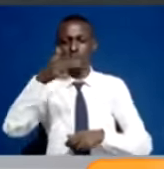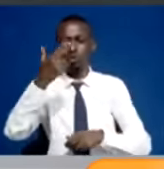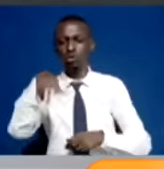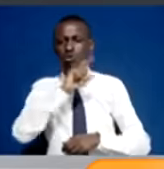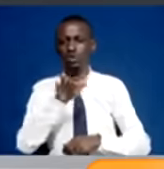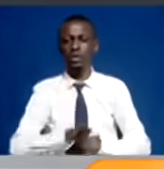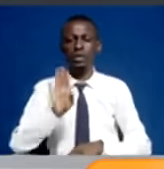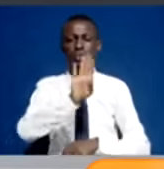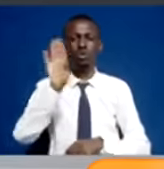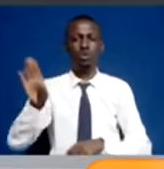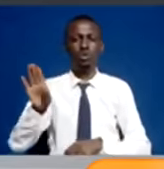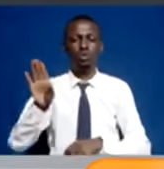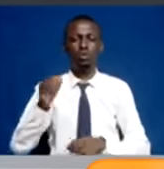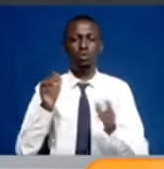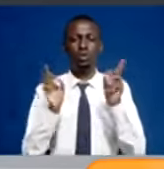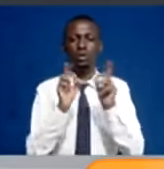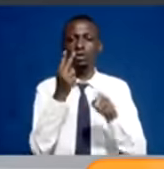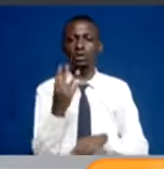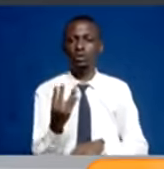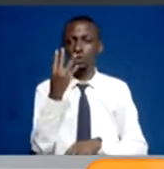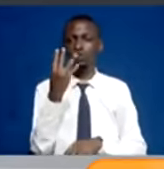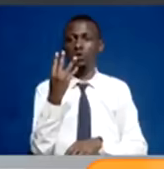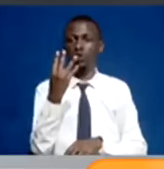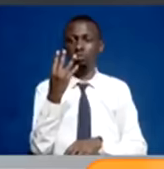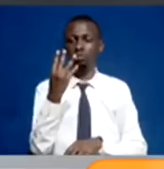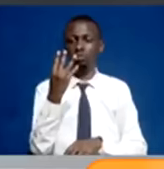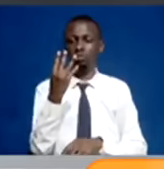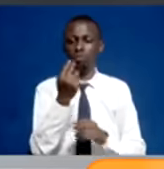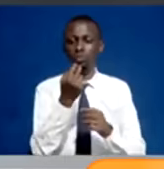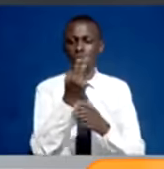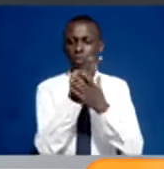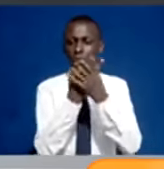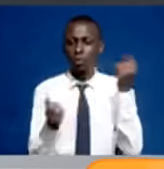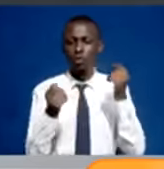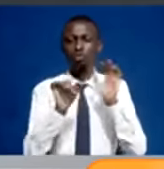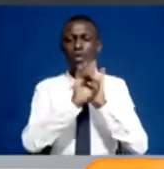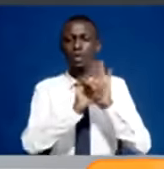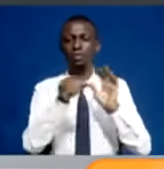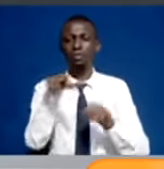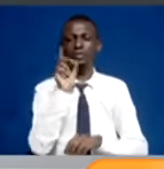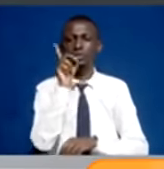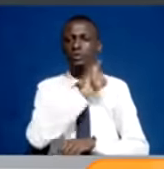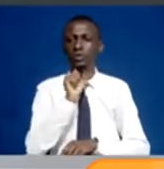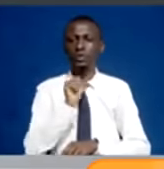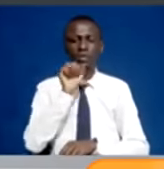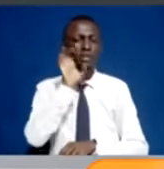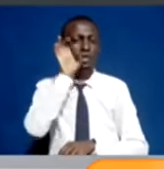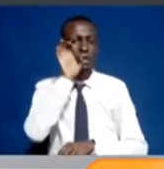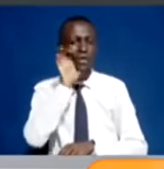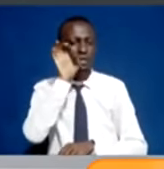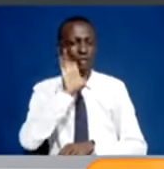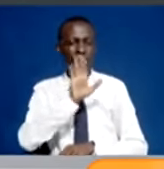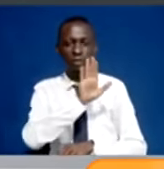Buruburu area on Christmas Eve. It turns out that the two who have so far been identified are cousins